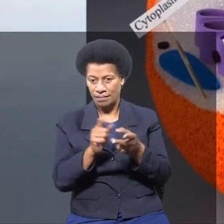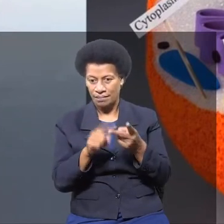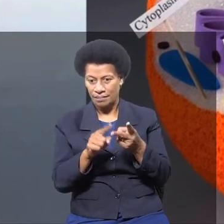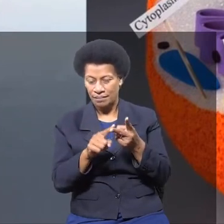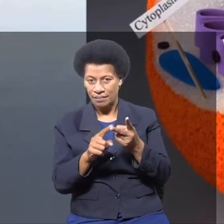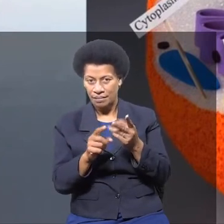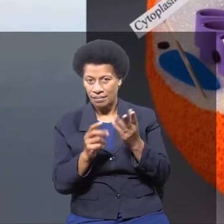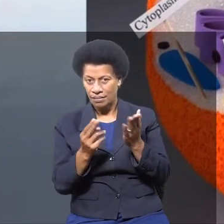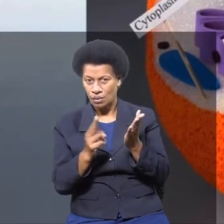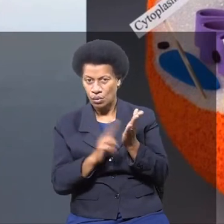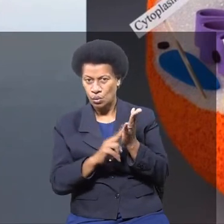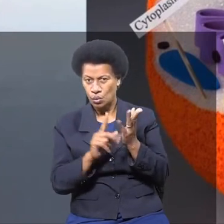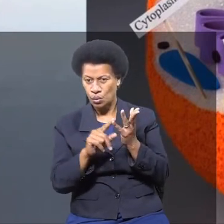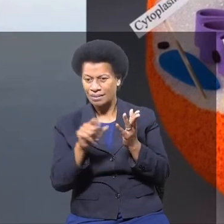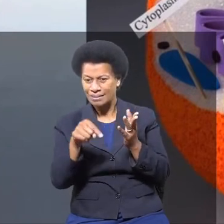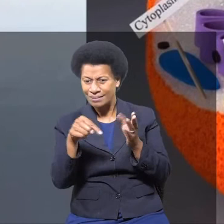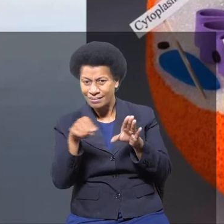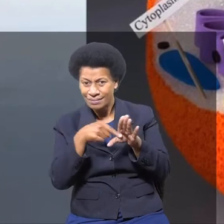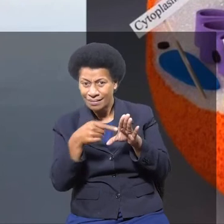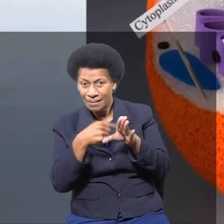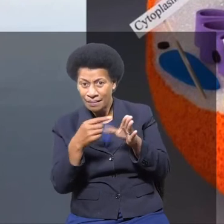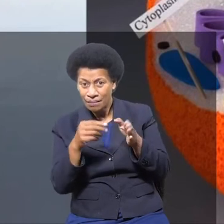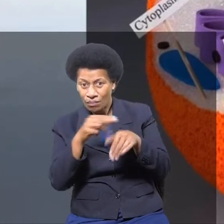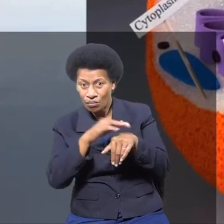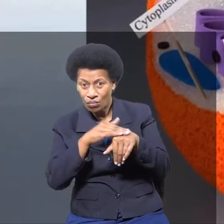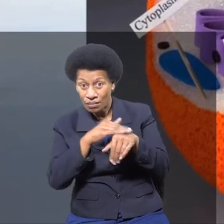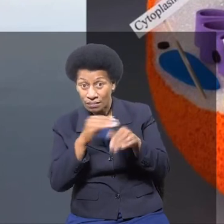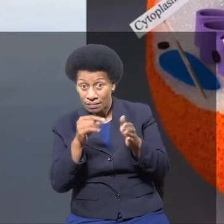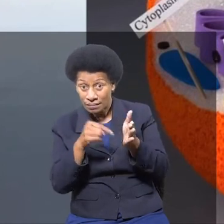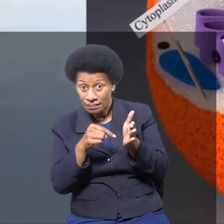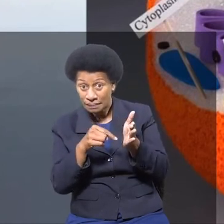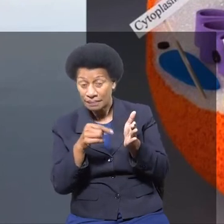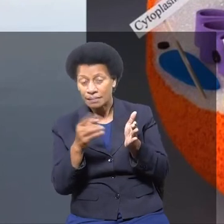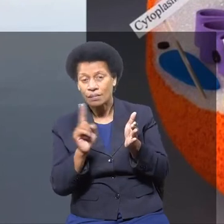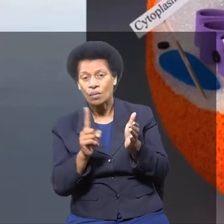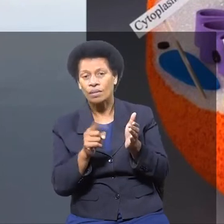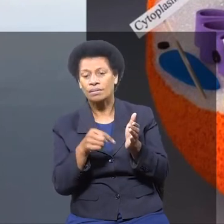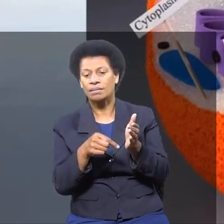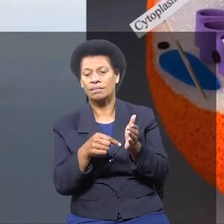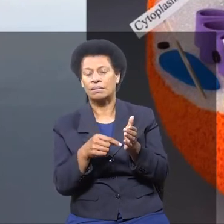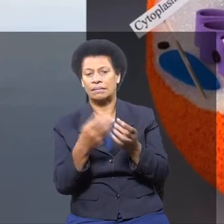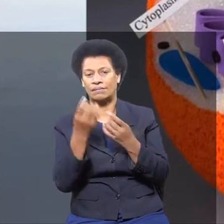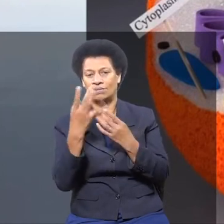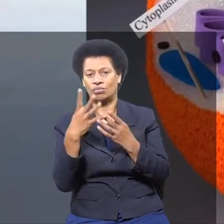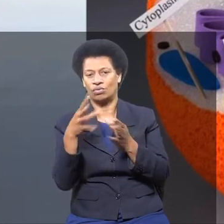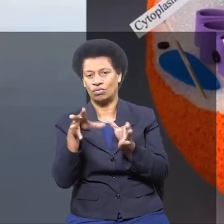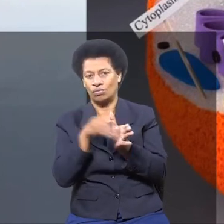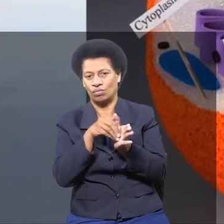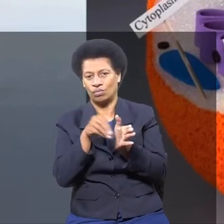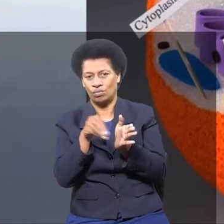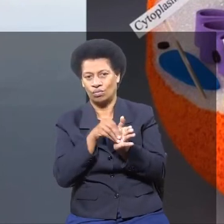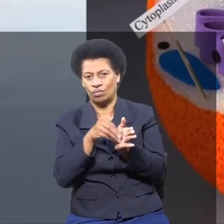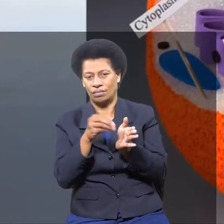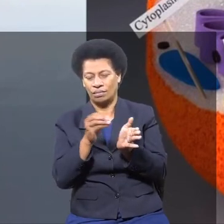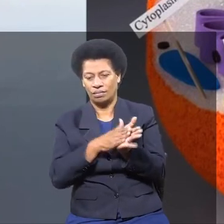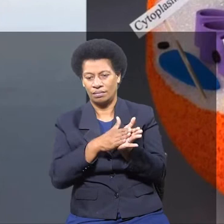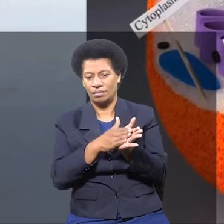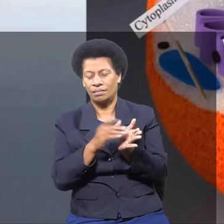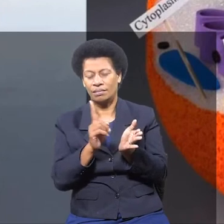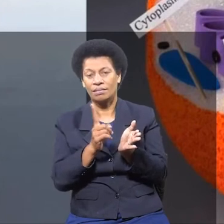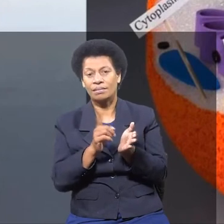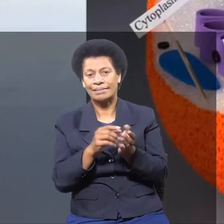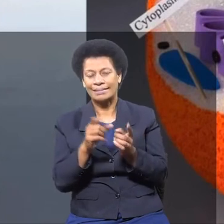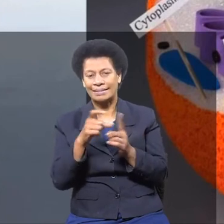we have a nucleus. That's kind of like the library. It's kind of like the information center, like the hard disk of your